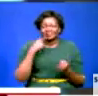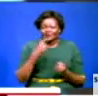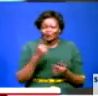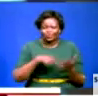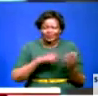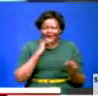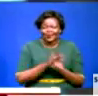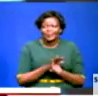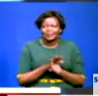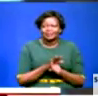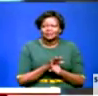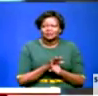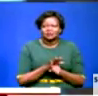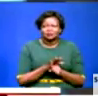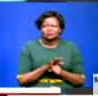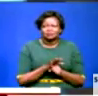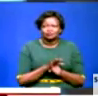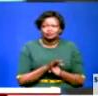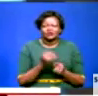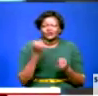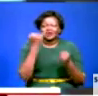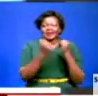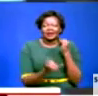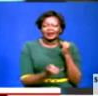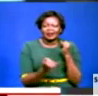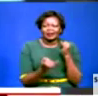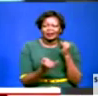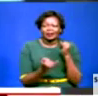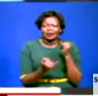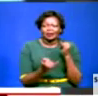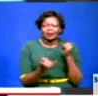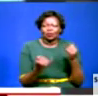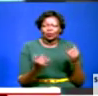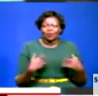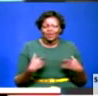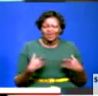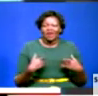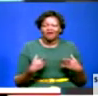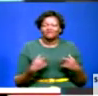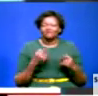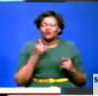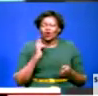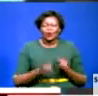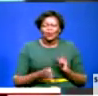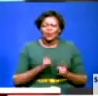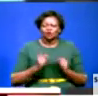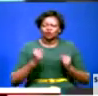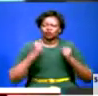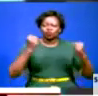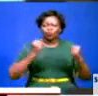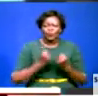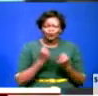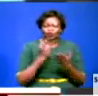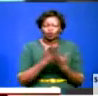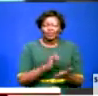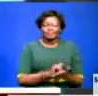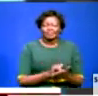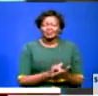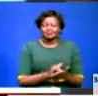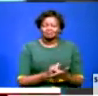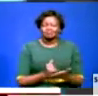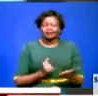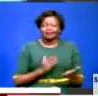promise. Then finally, we'll have a march of our lives, a march to ensure that our rights as